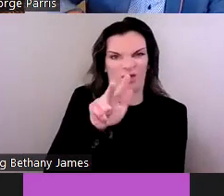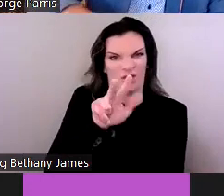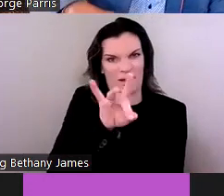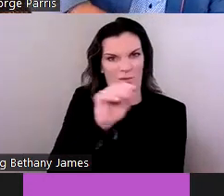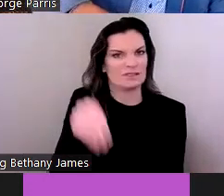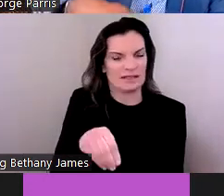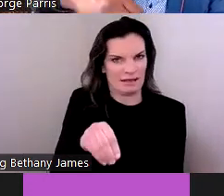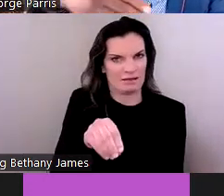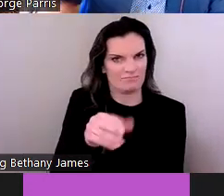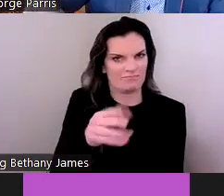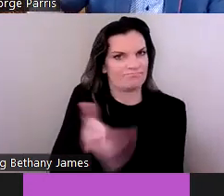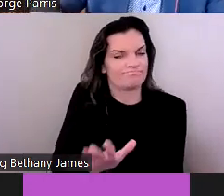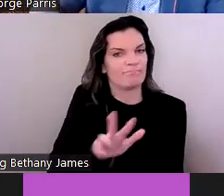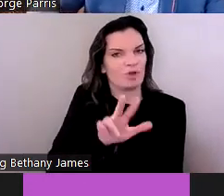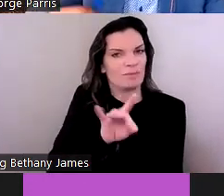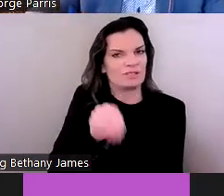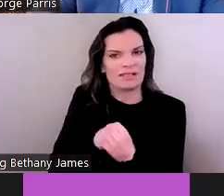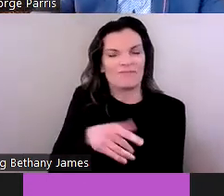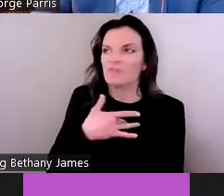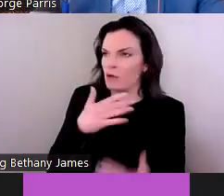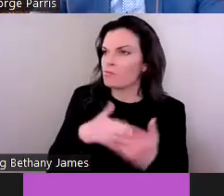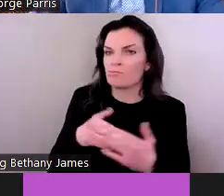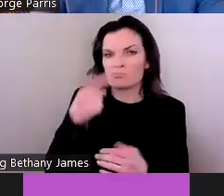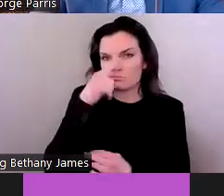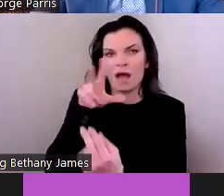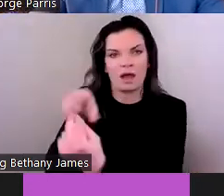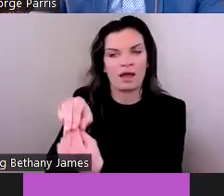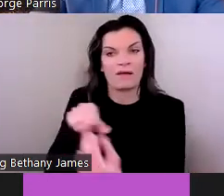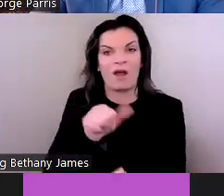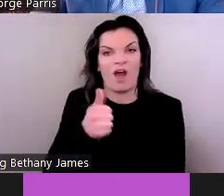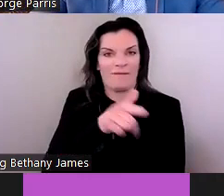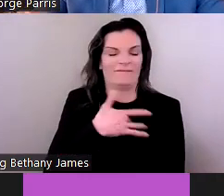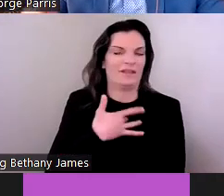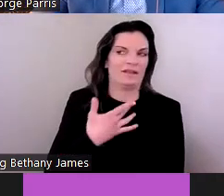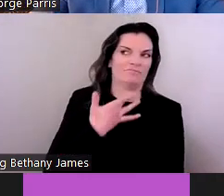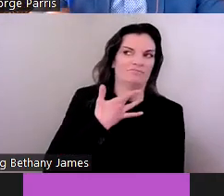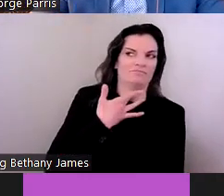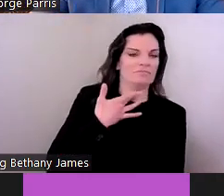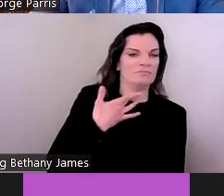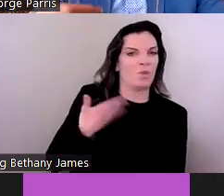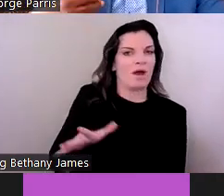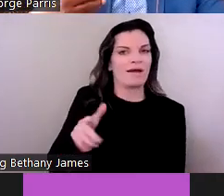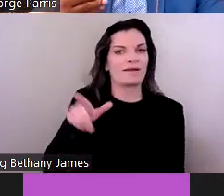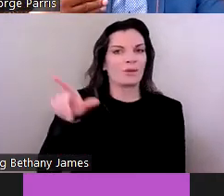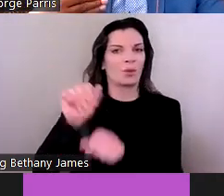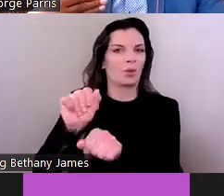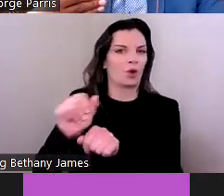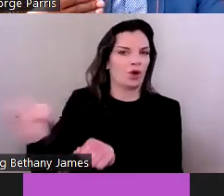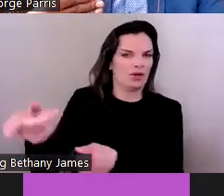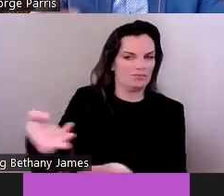type of resources employers are offering to help them. And so this is where I think